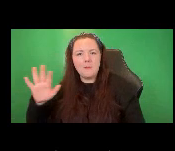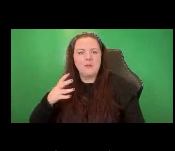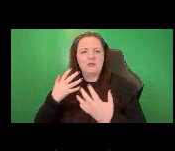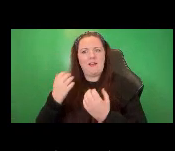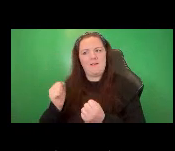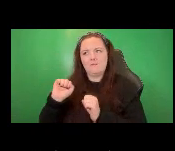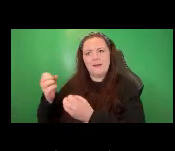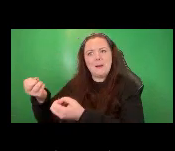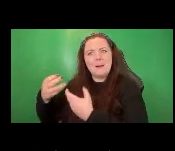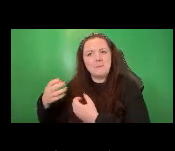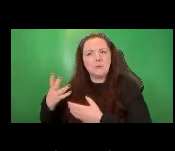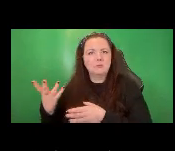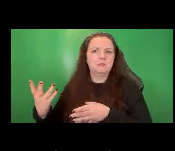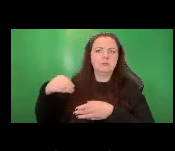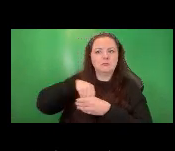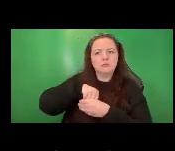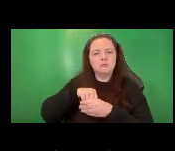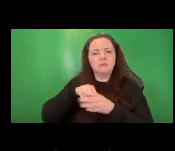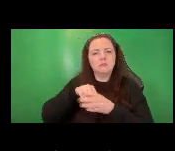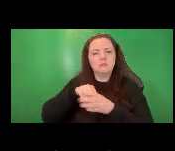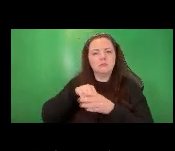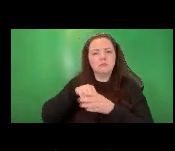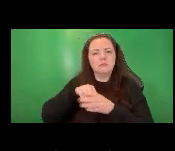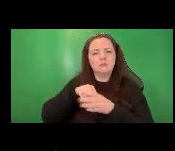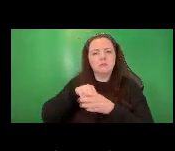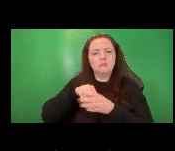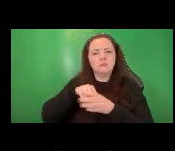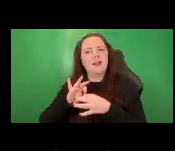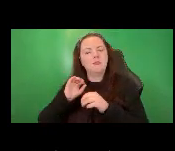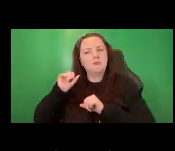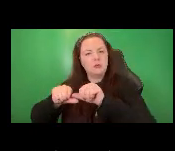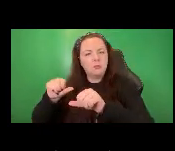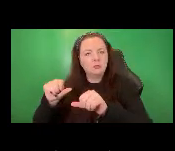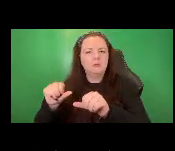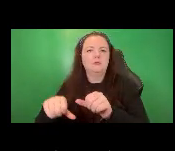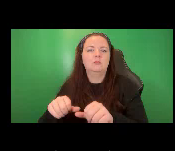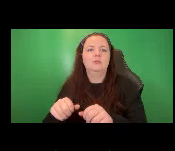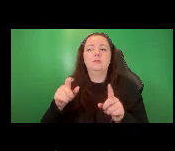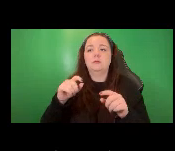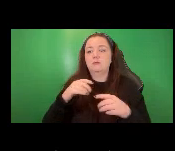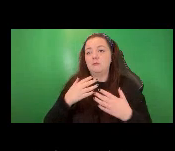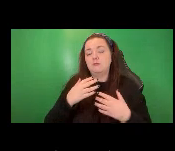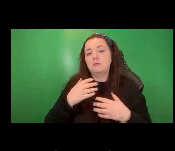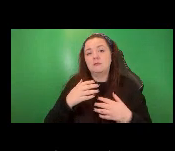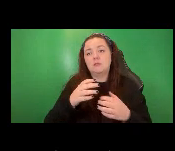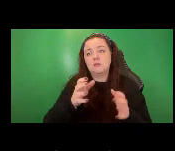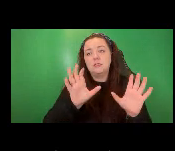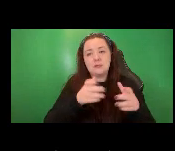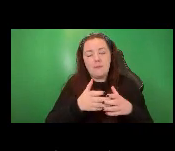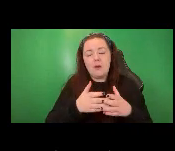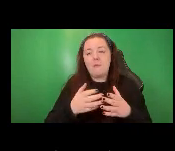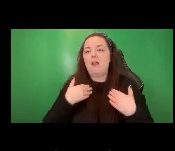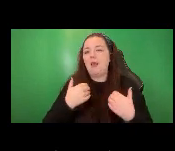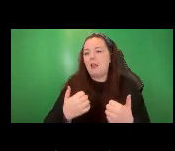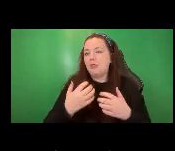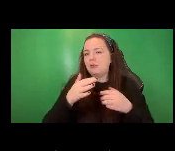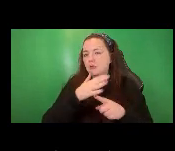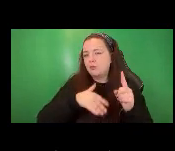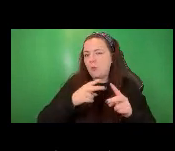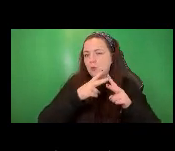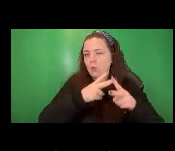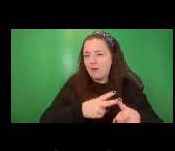the national engagement process that both the Department of Health and Social Care and NHS England is